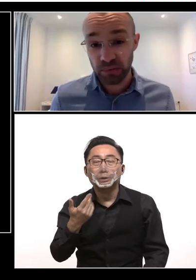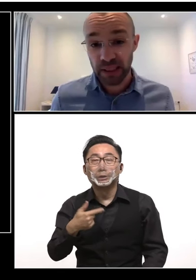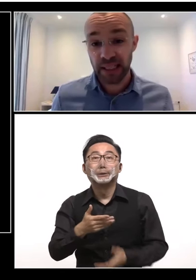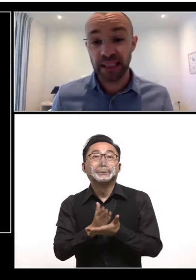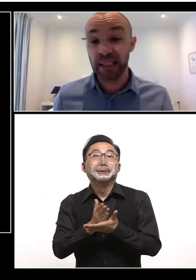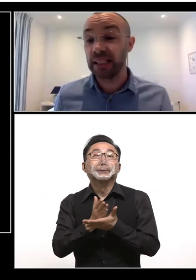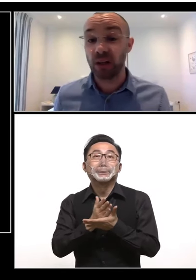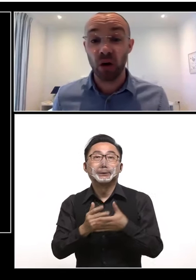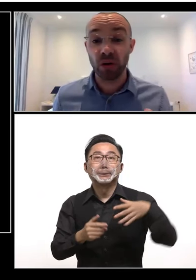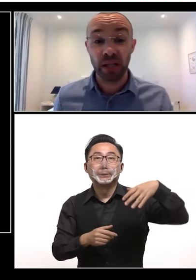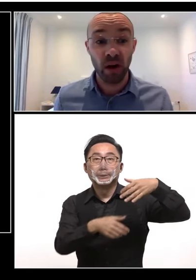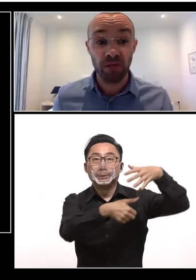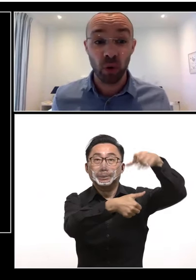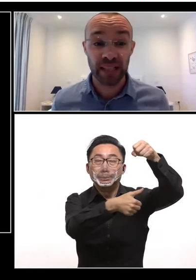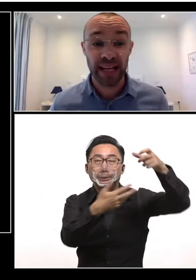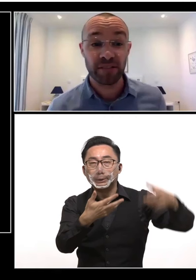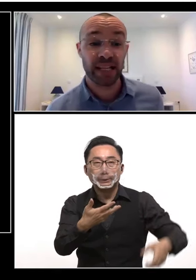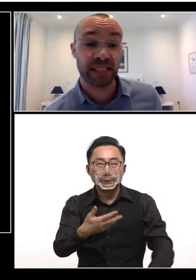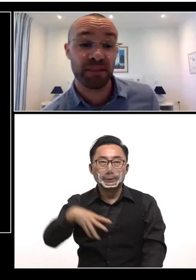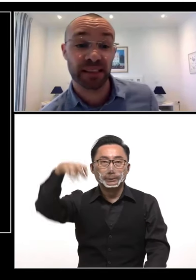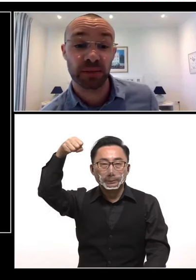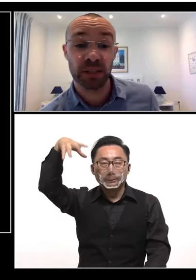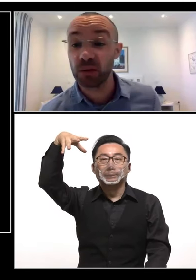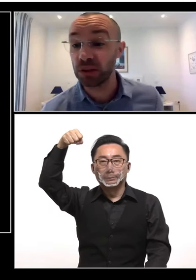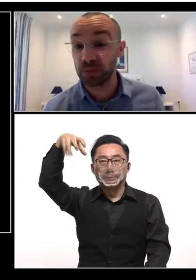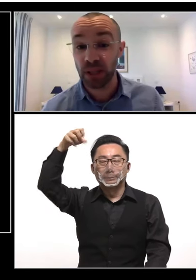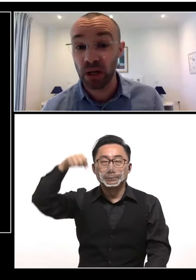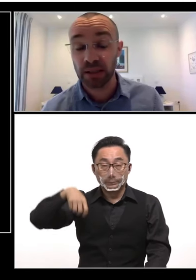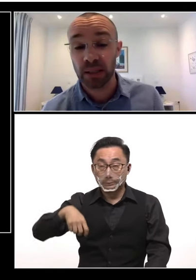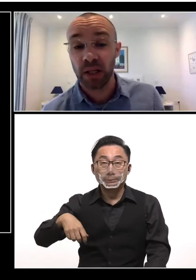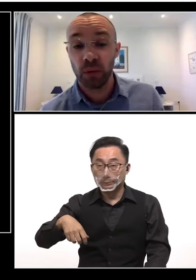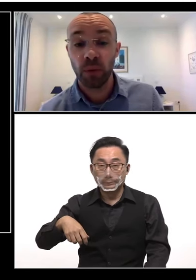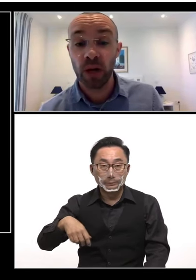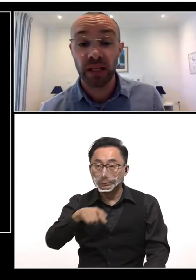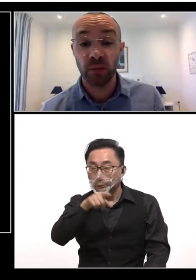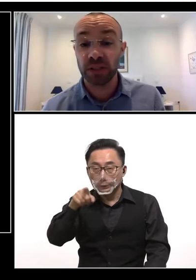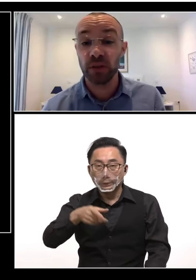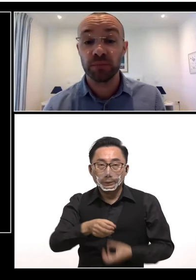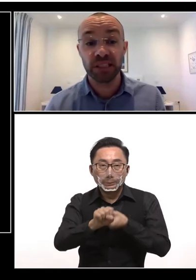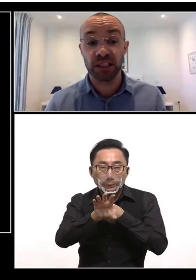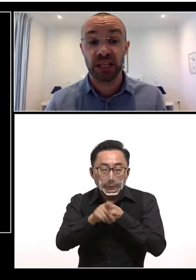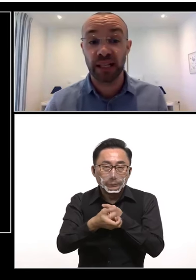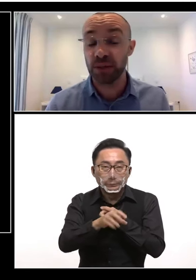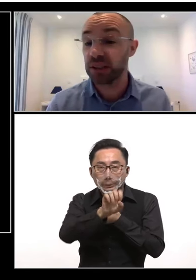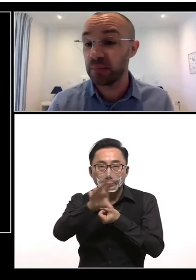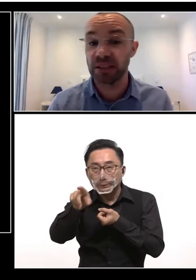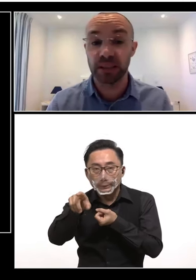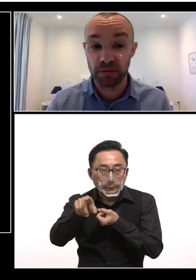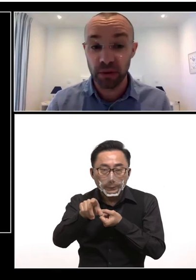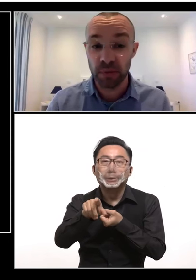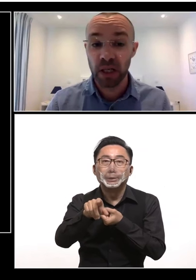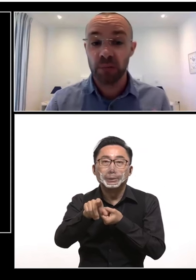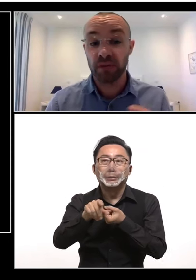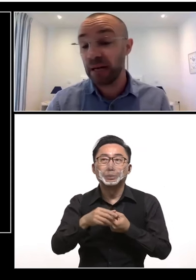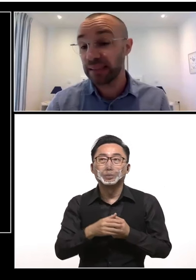struggle. Turning the lights on and off all day, every day to practice with the torches was hard. We were working with two British Sign Language interpreters in the